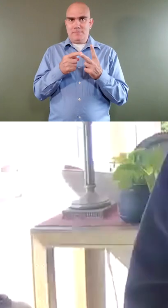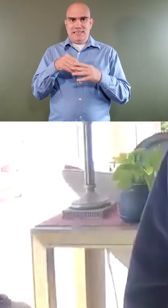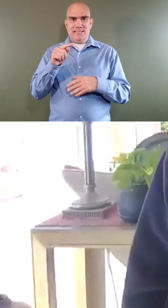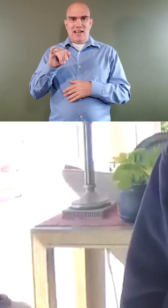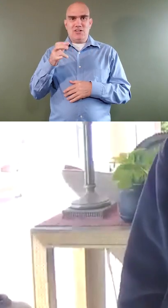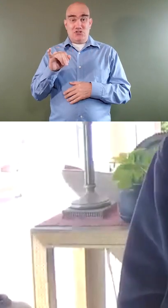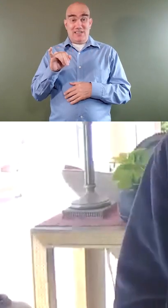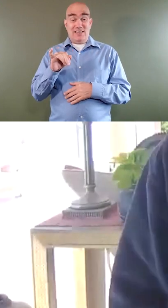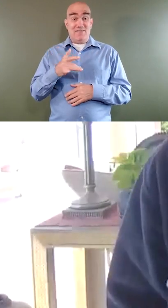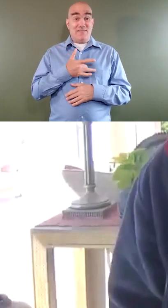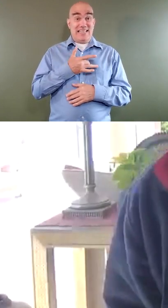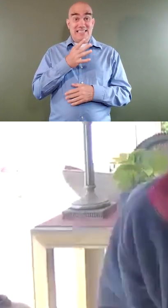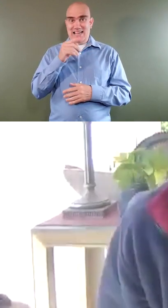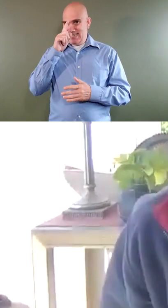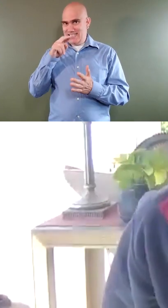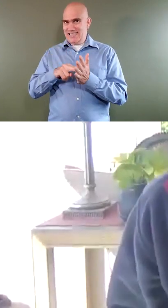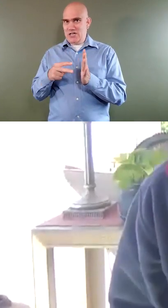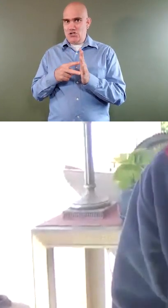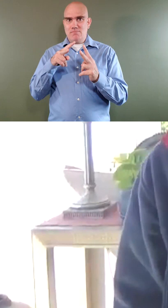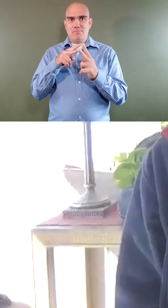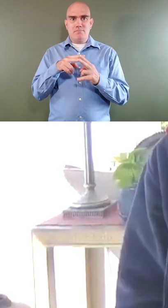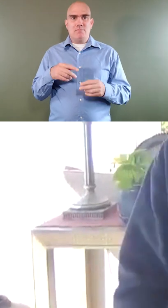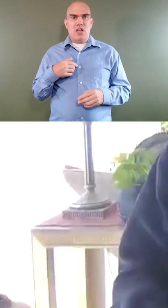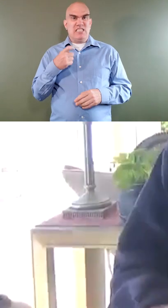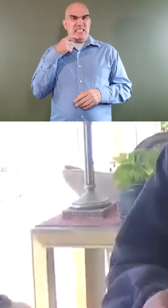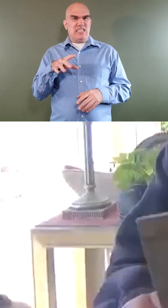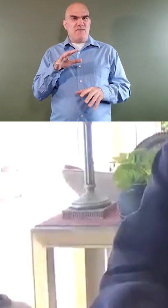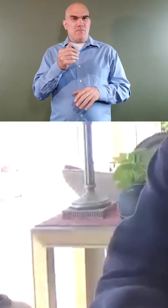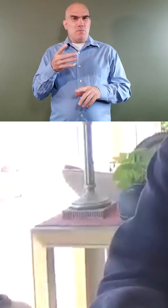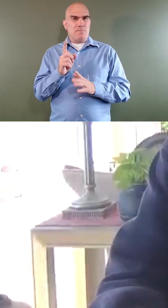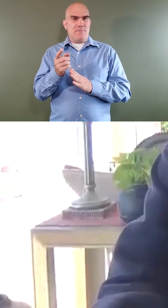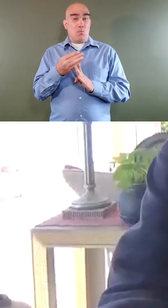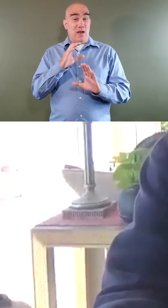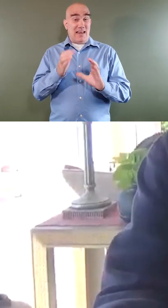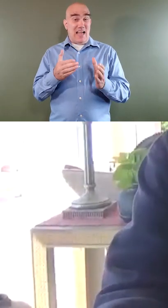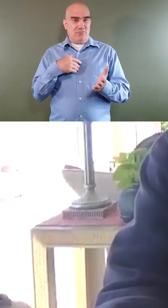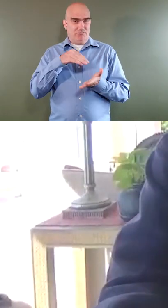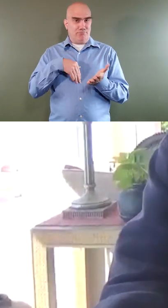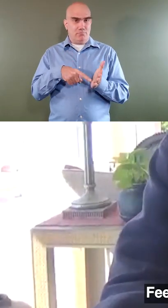and intentions. And so if you look it up, I just did this a few minutes before the class.